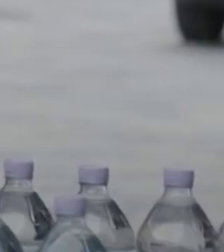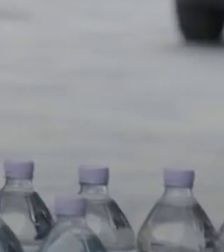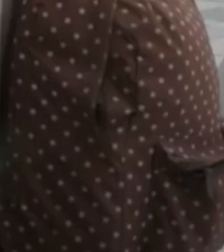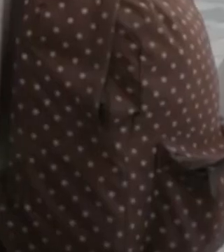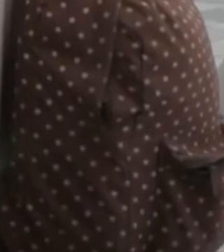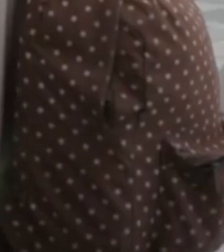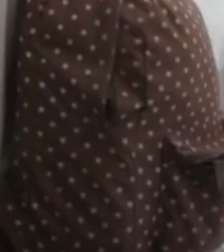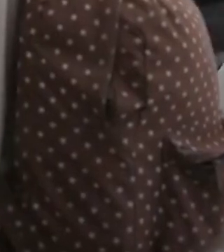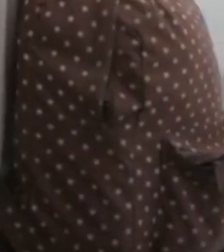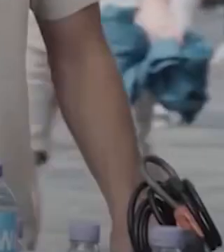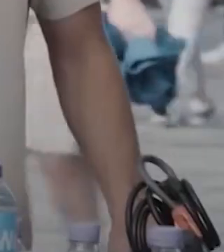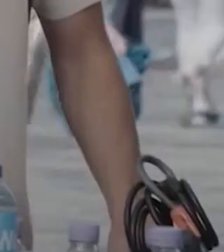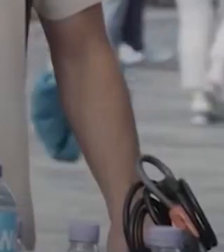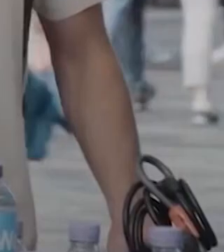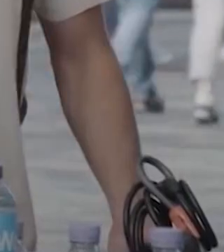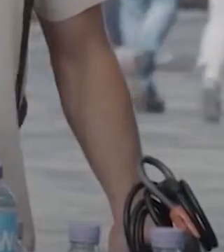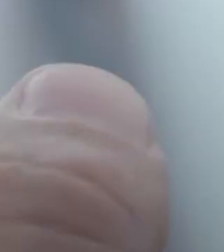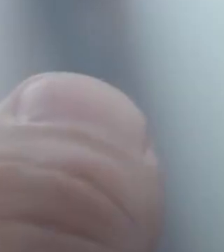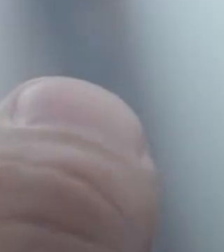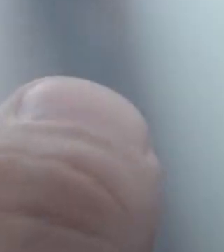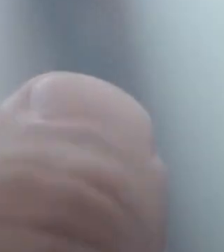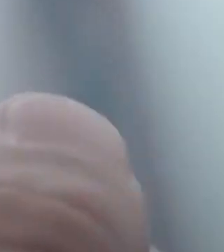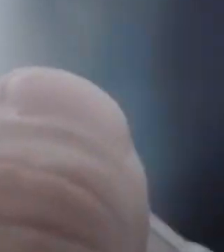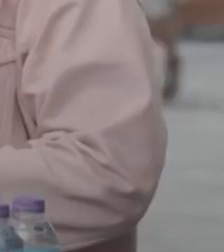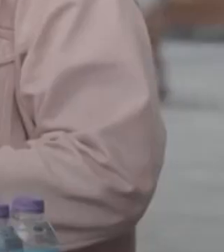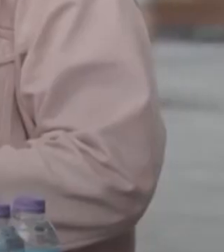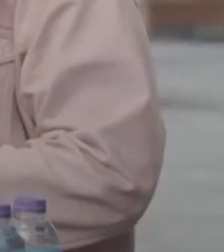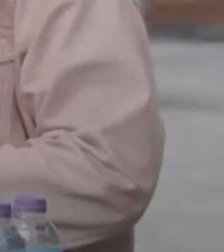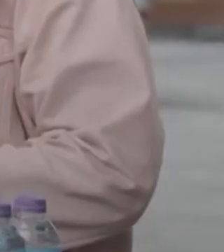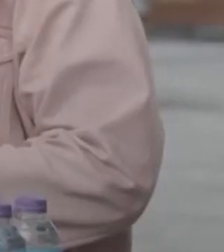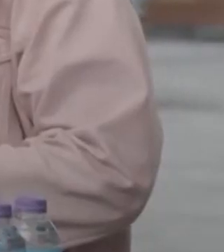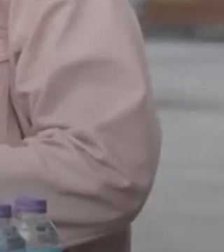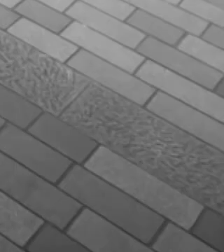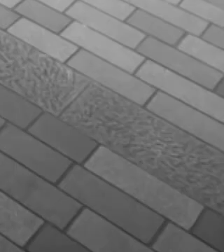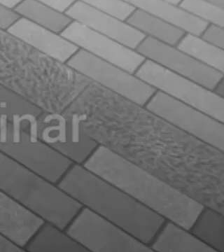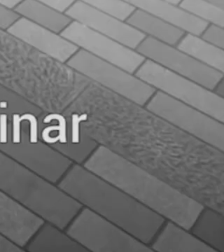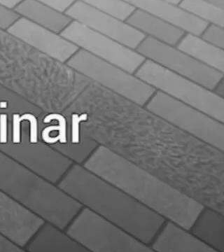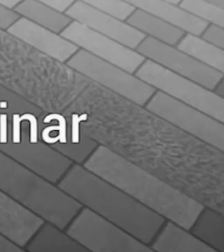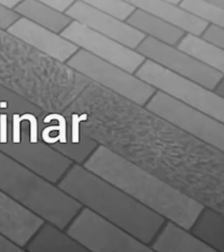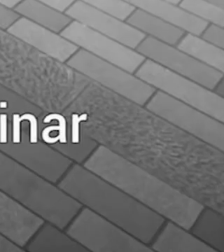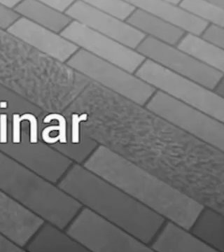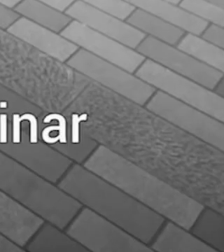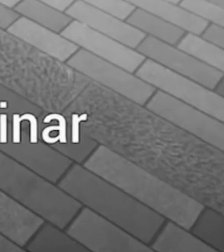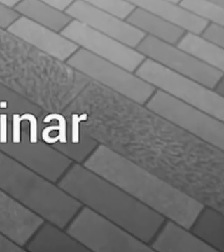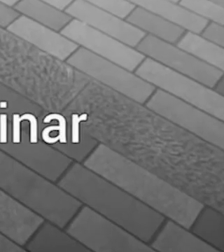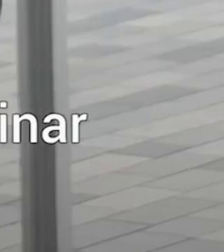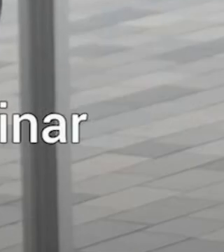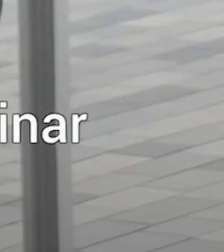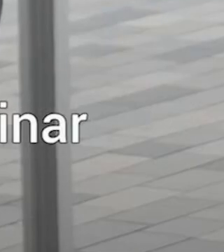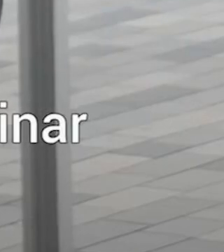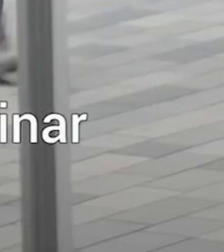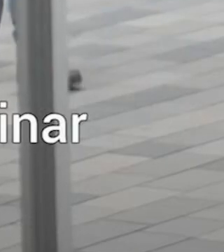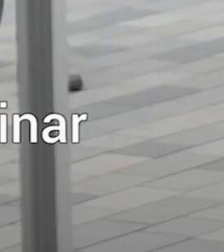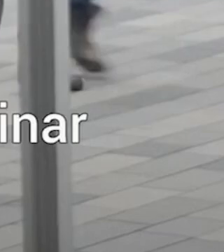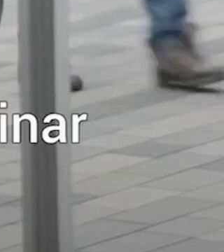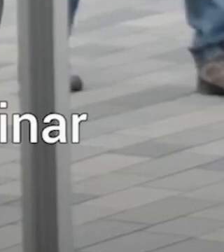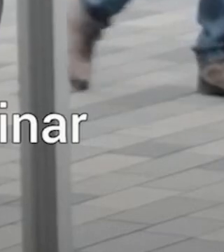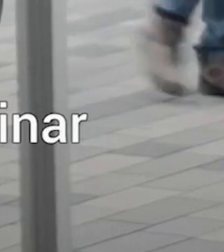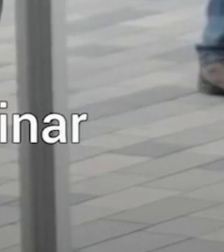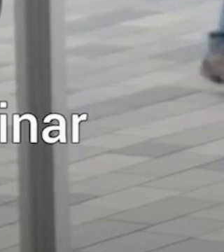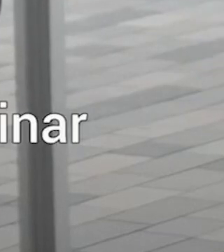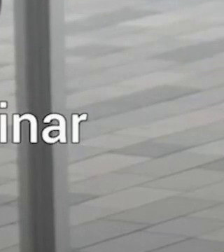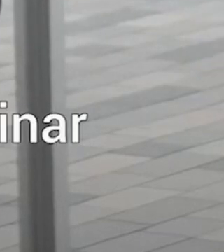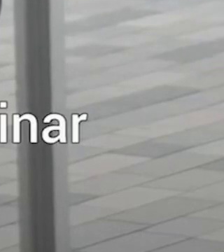one? That one's 20 kilometers. This one that's 10 kilometers. Children in Somalia are having to